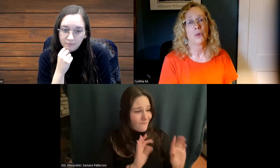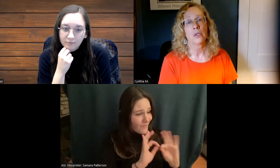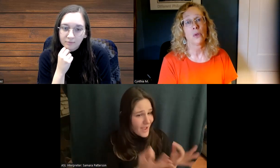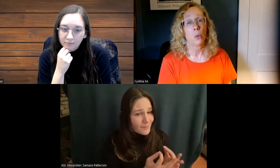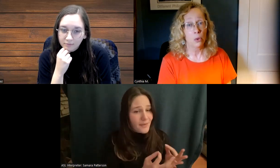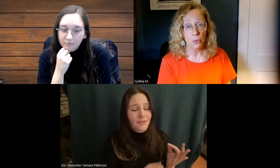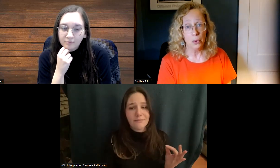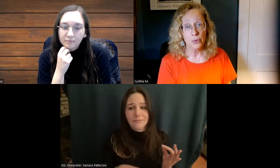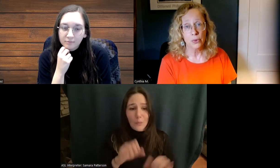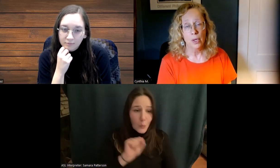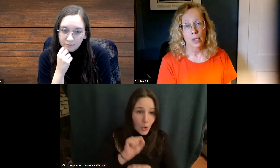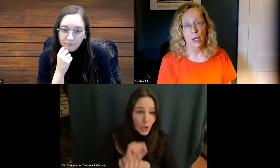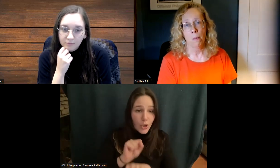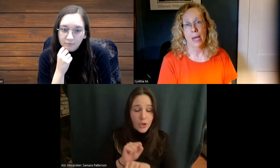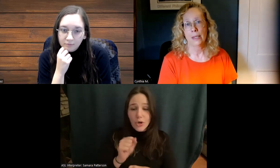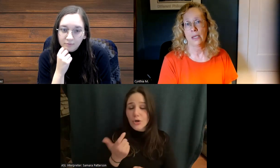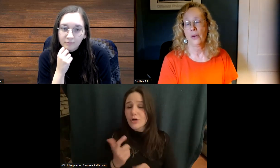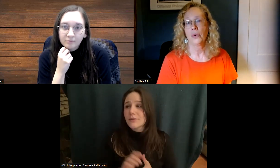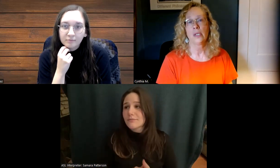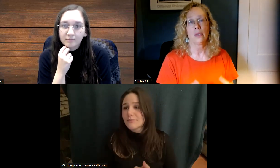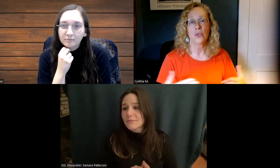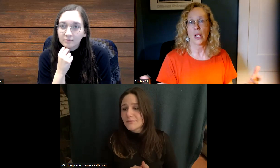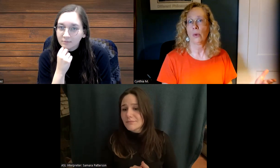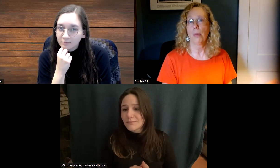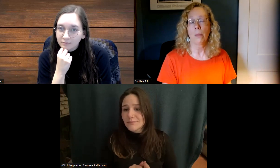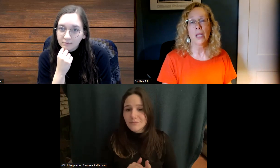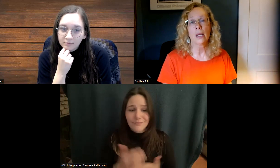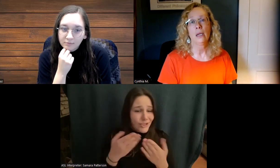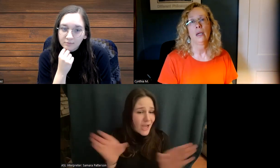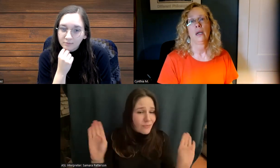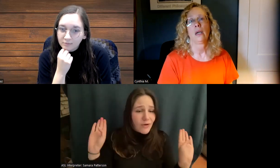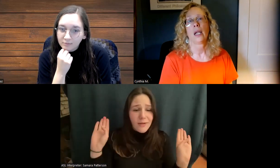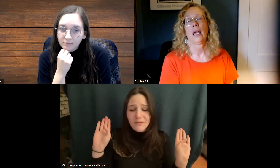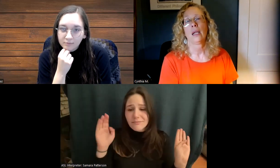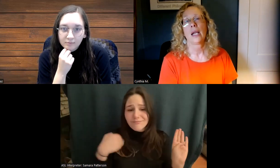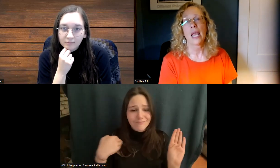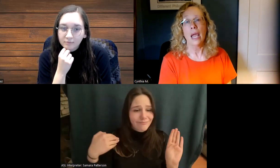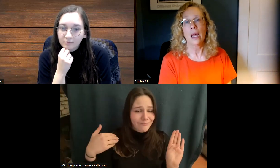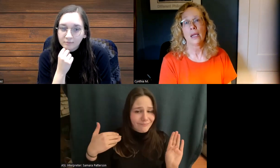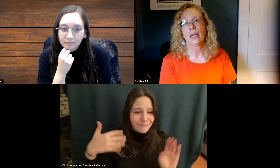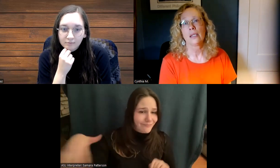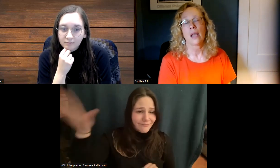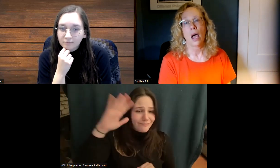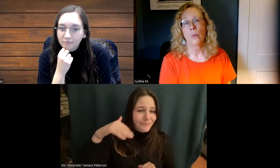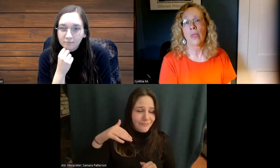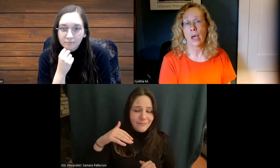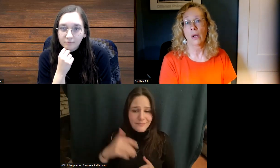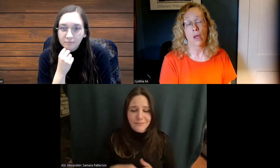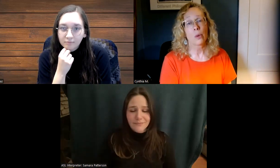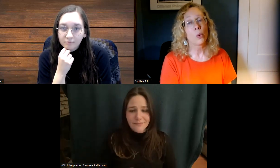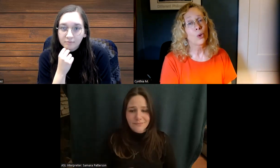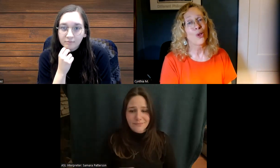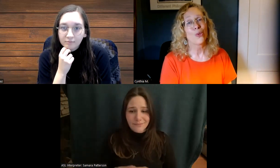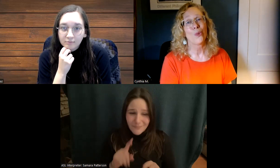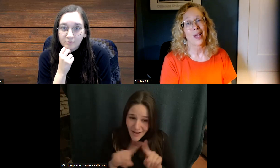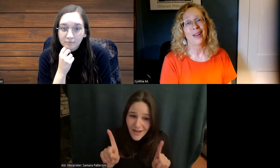makes a difference in the workforce. It makes a difference in the general public. And again, it is not without a